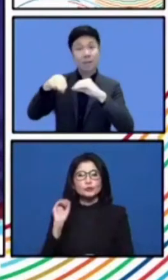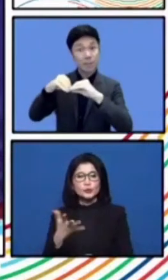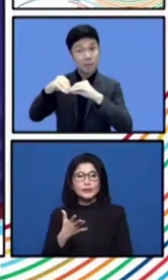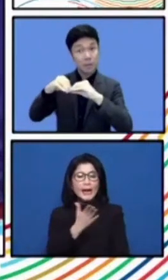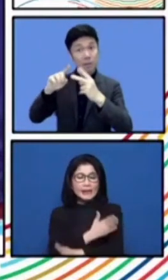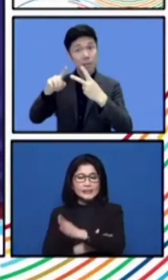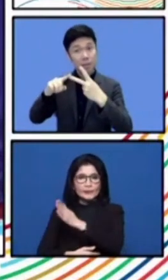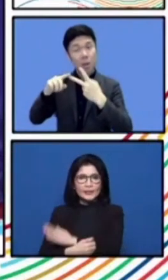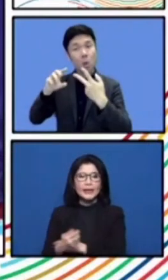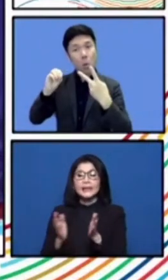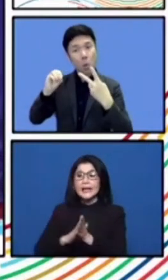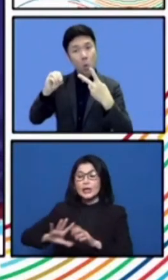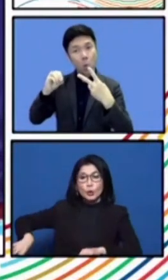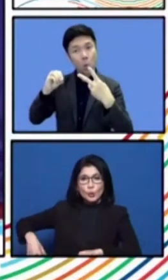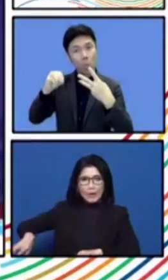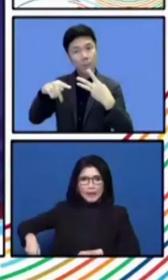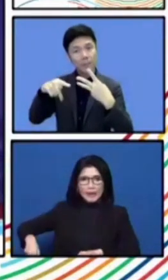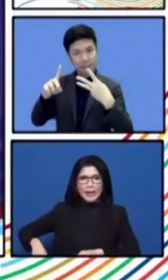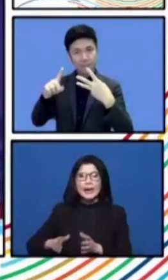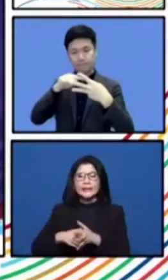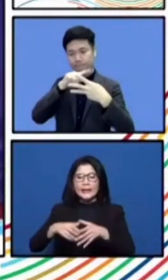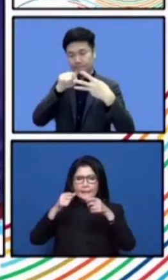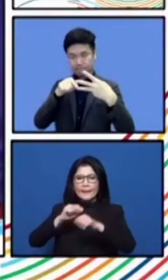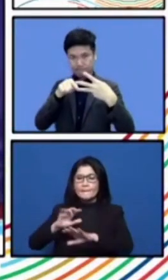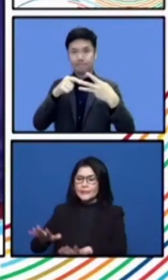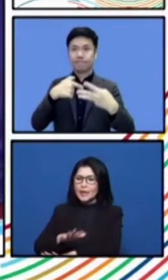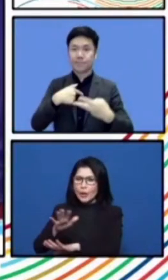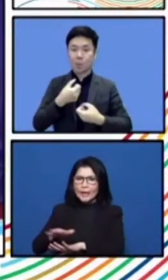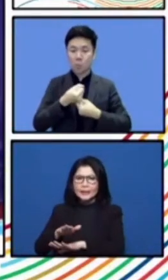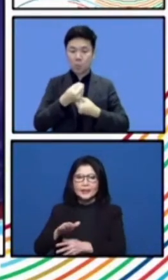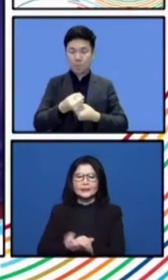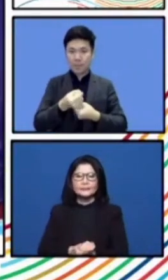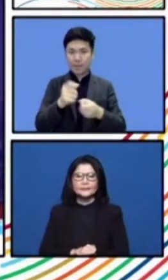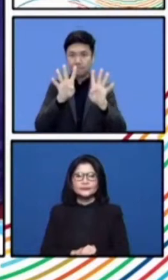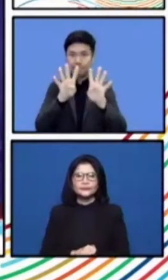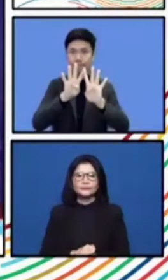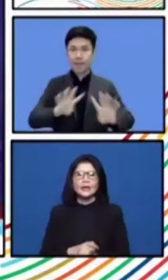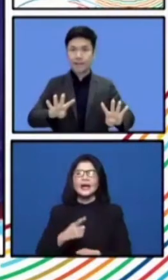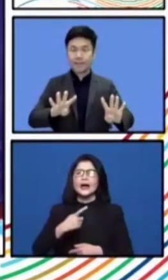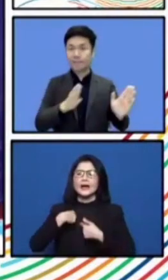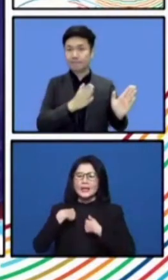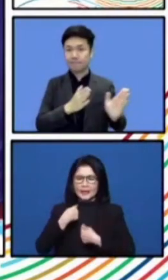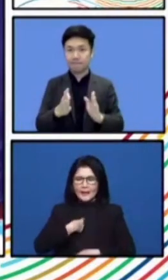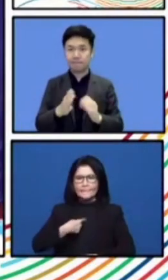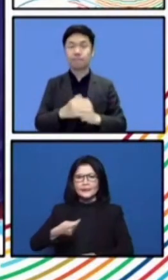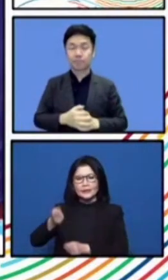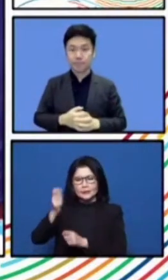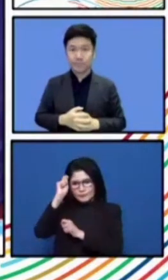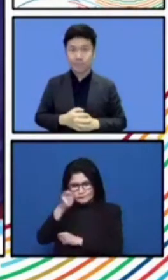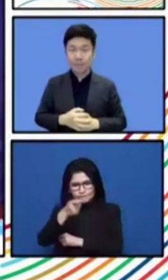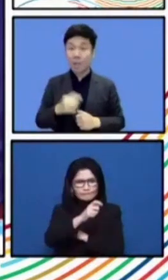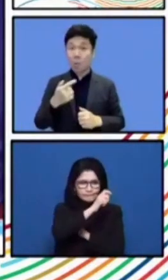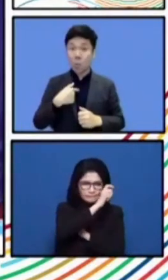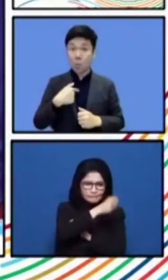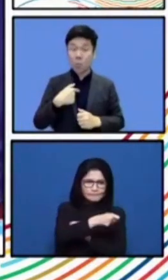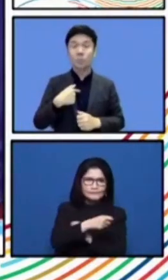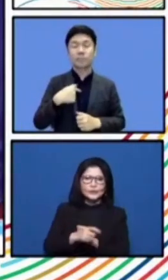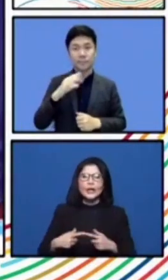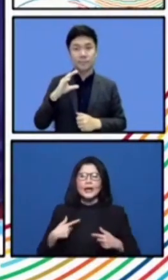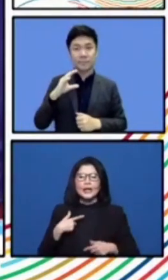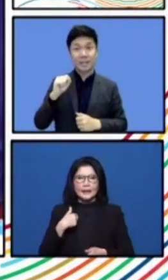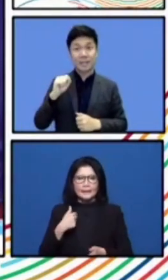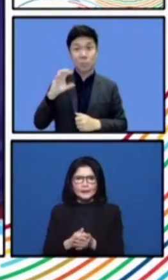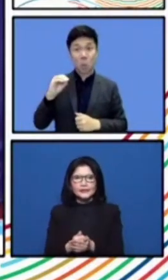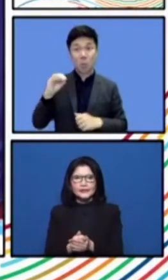that they come from and we are very privileged to be an accredited CSO by asean